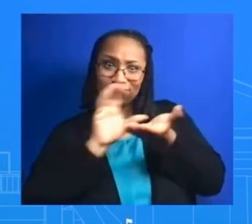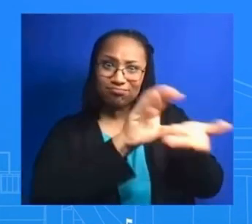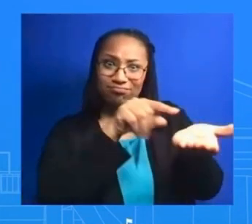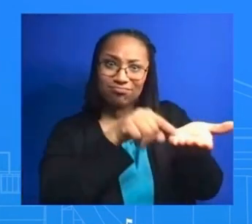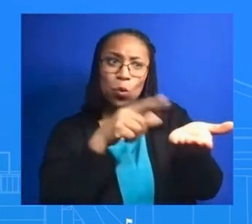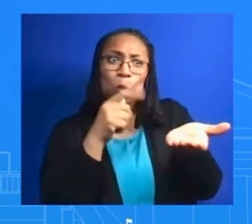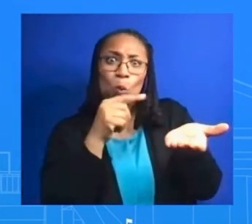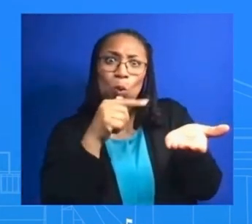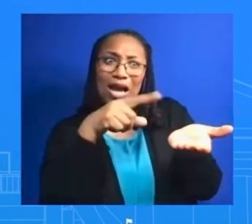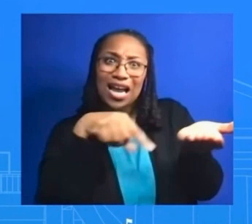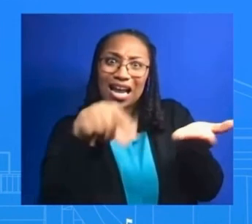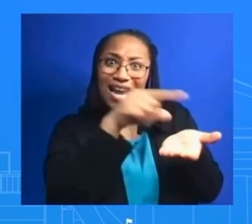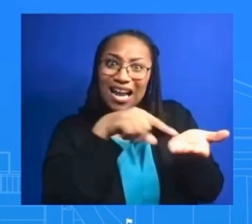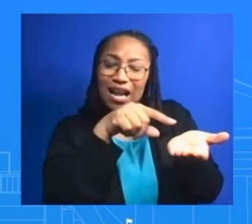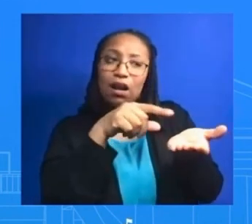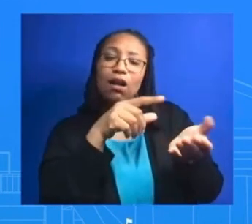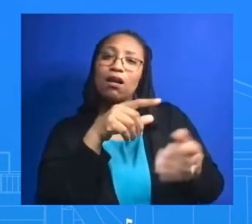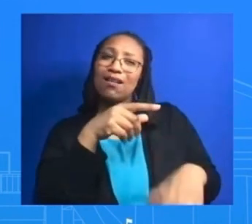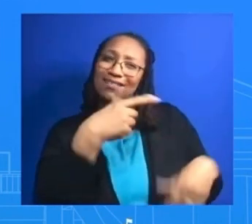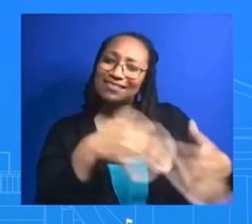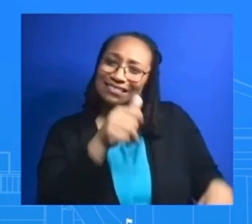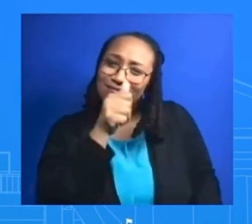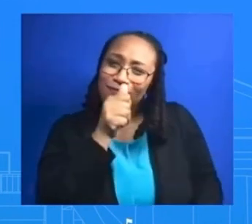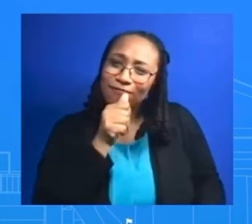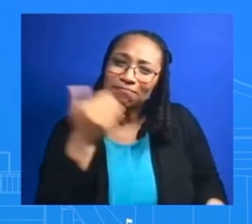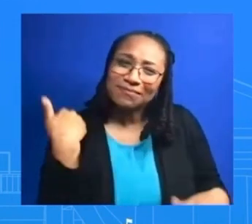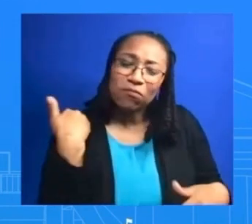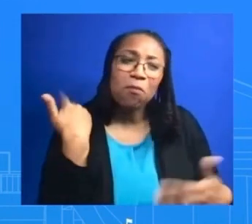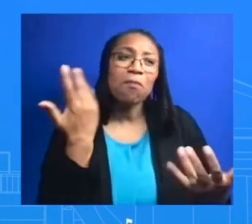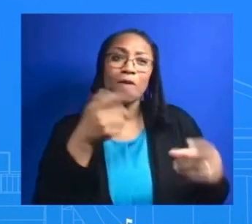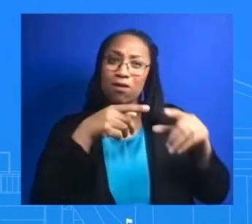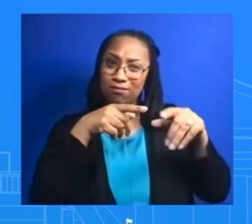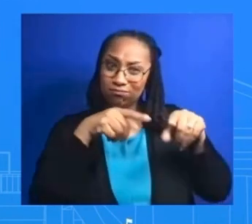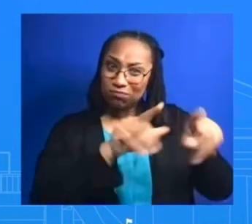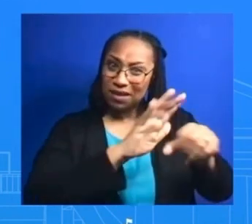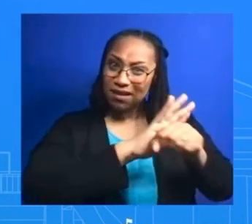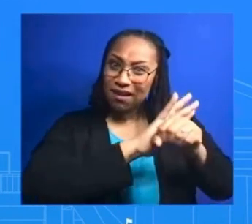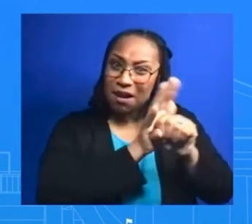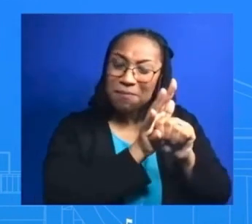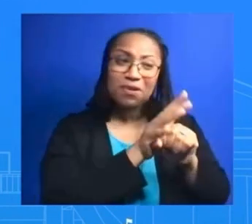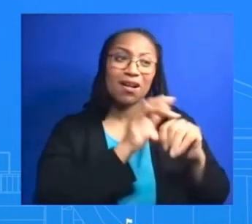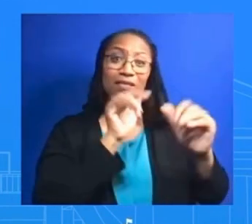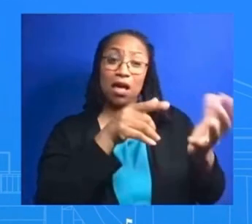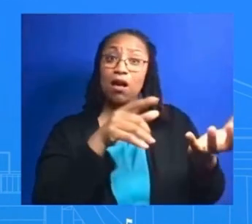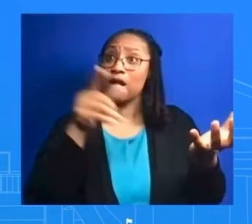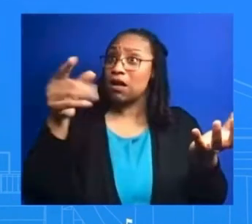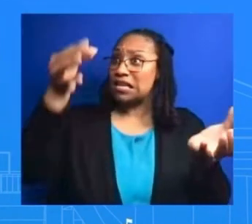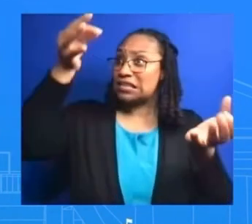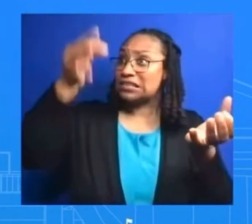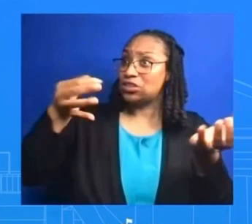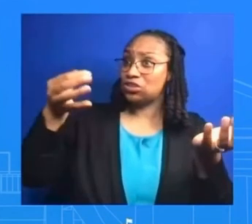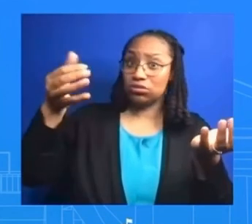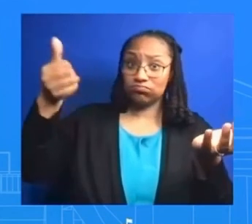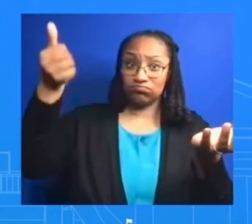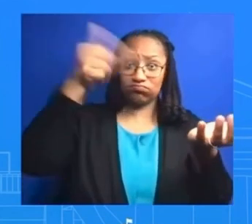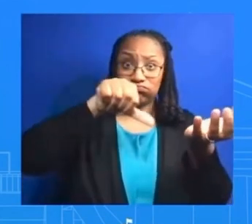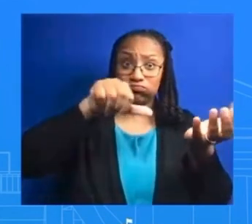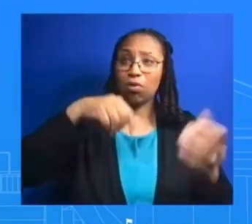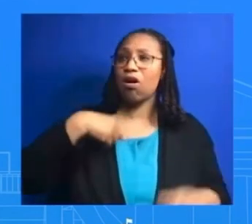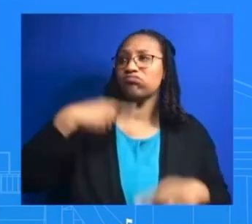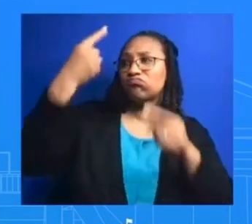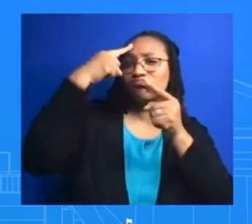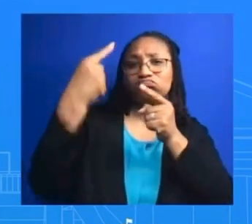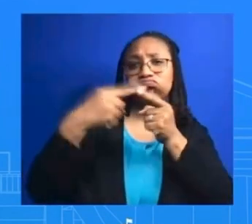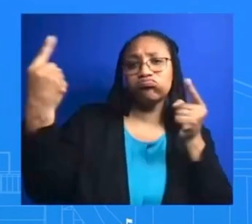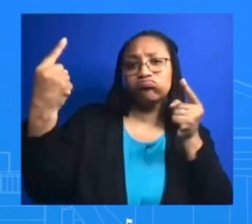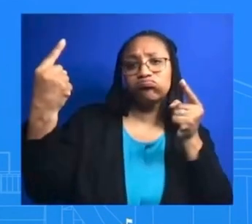strongly disagree with the court's decision here. So today, I want to assure our students, our borrowers, and families across America, our fight is not